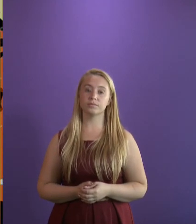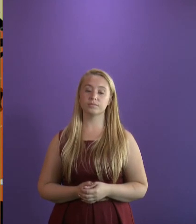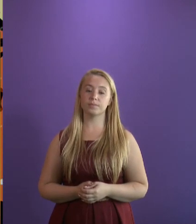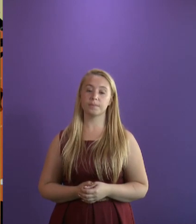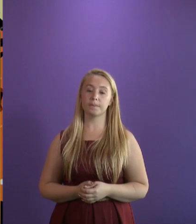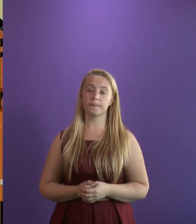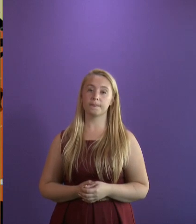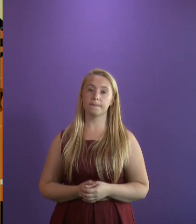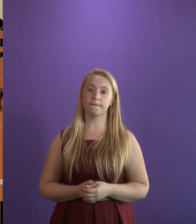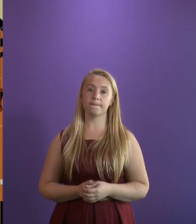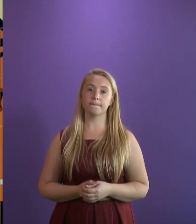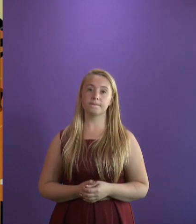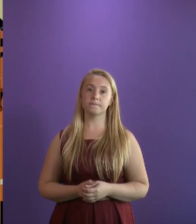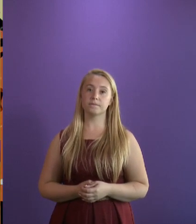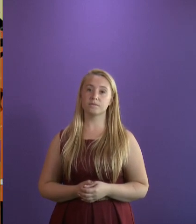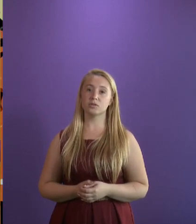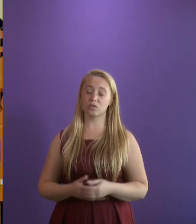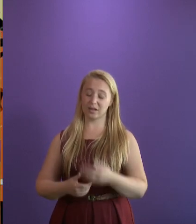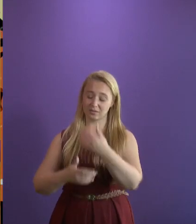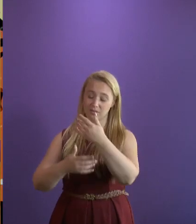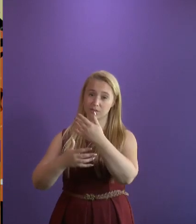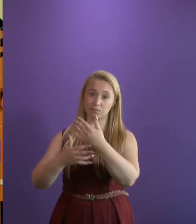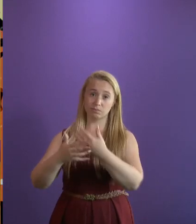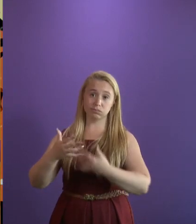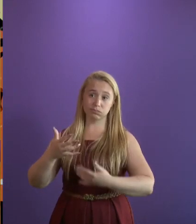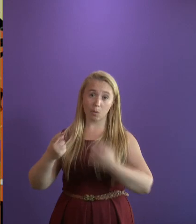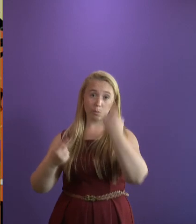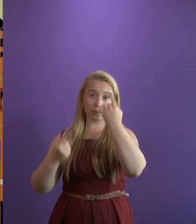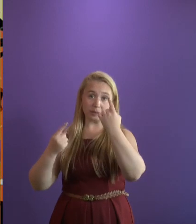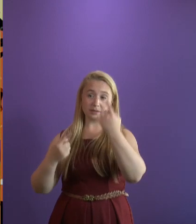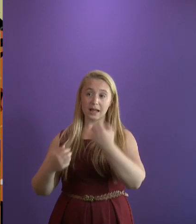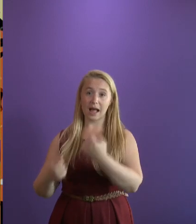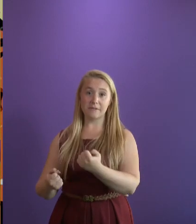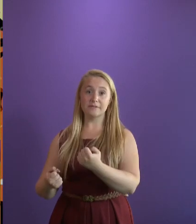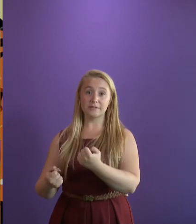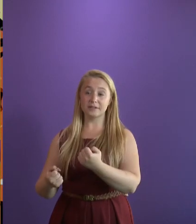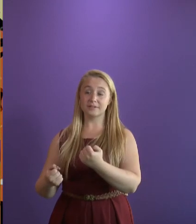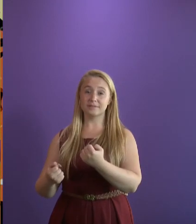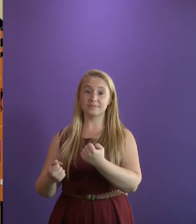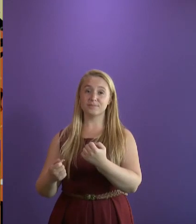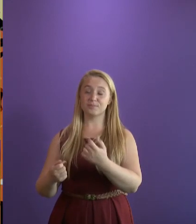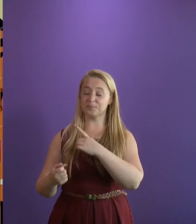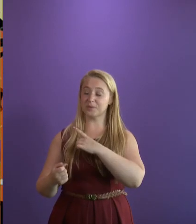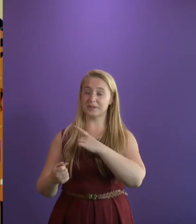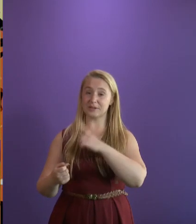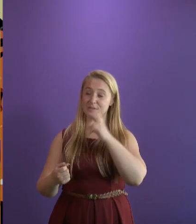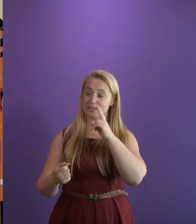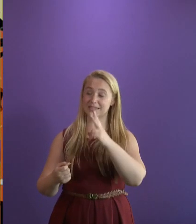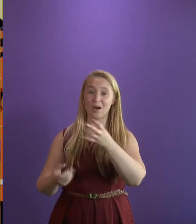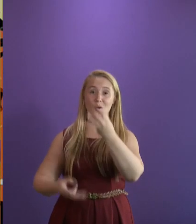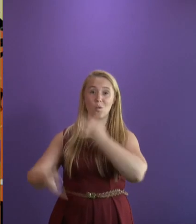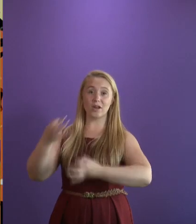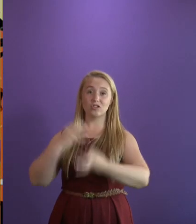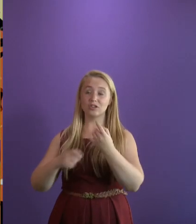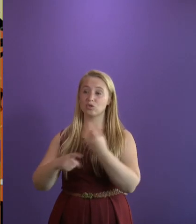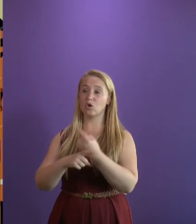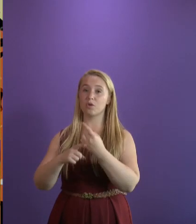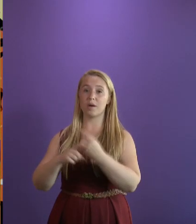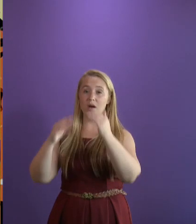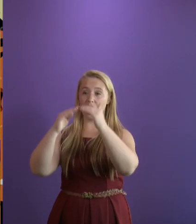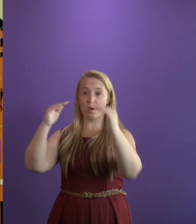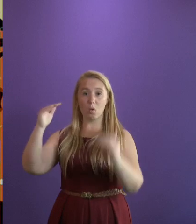it's the concerns about all of these things are there because I've got another batch of questions about equalities and about